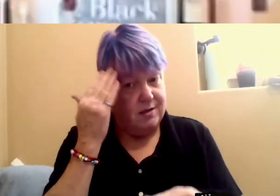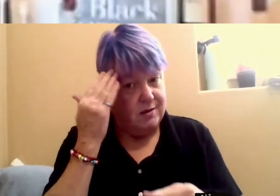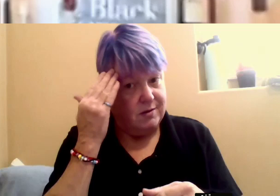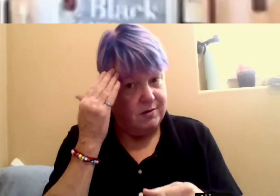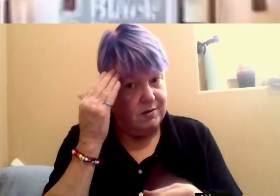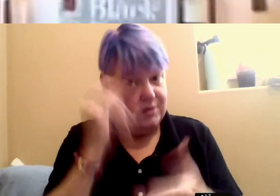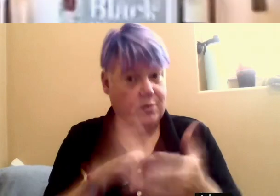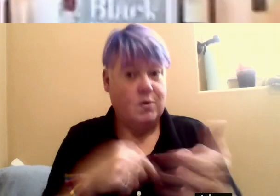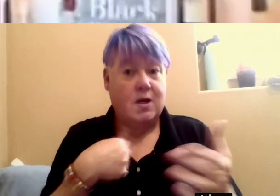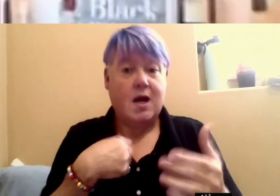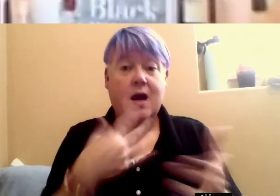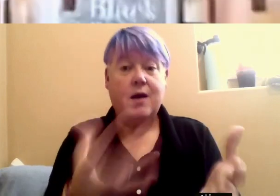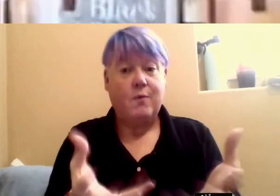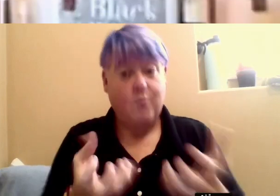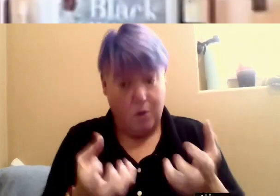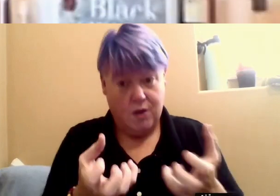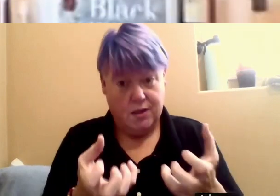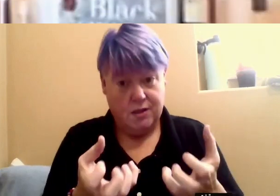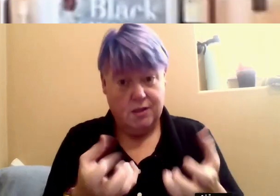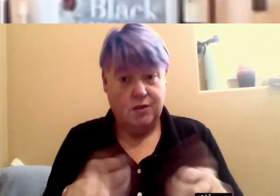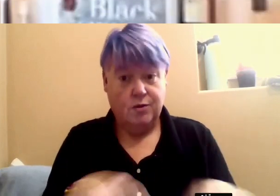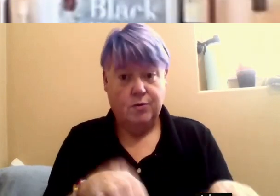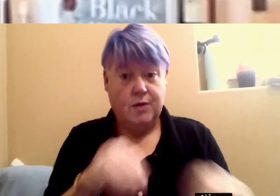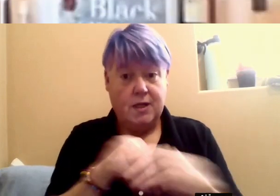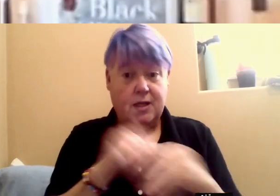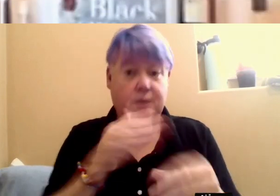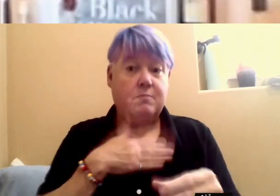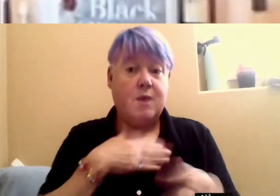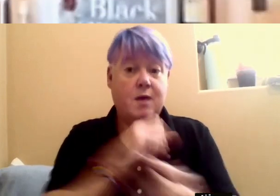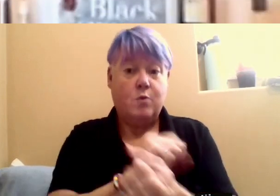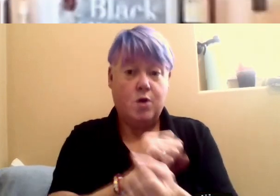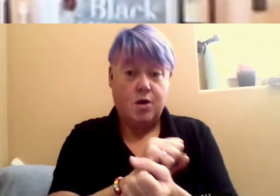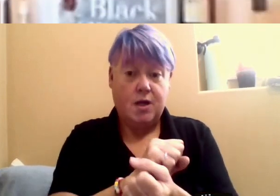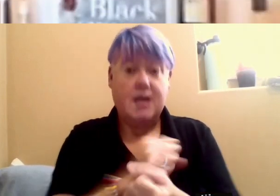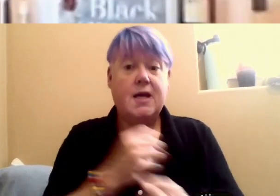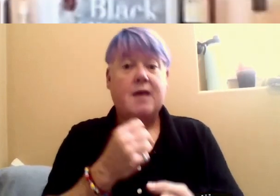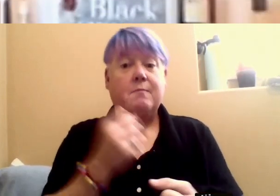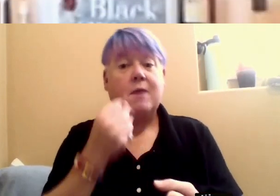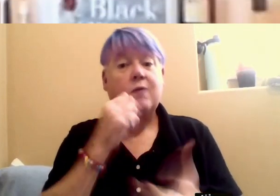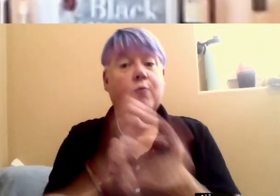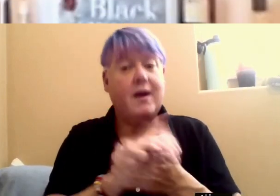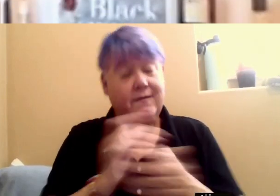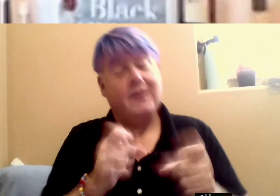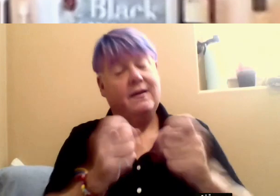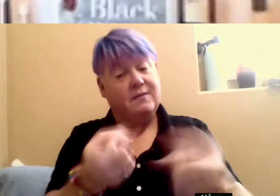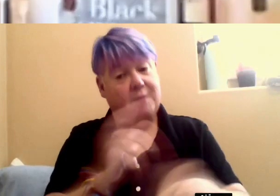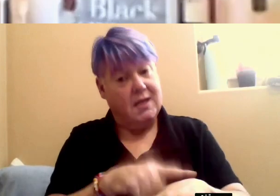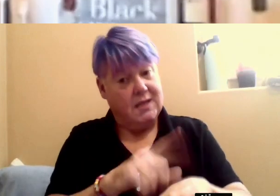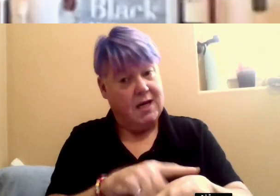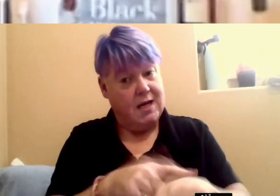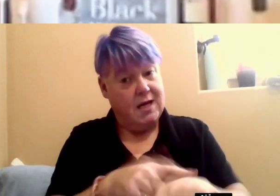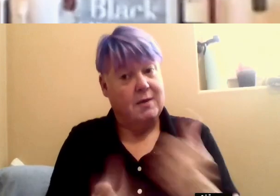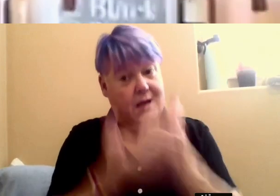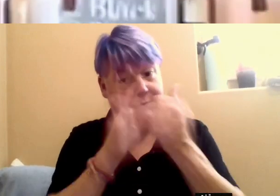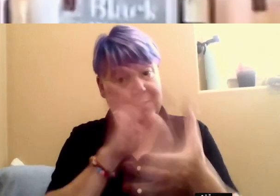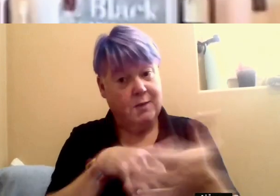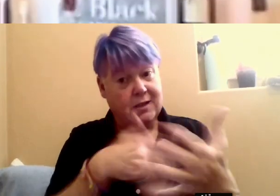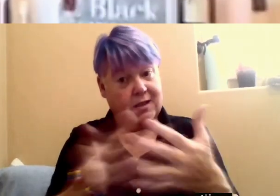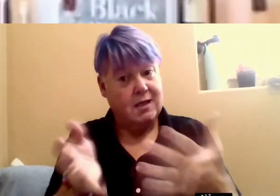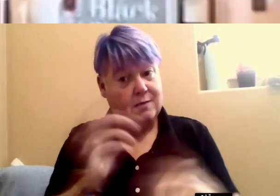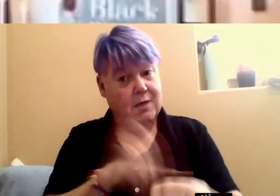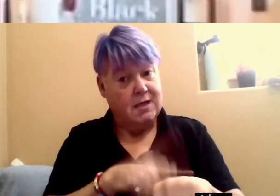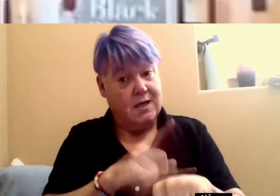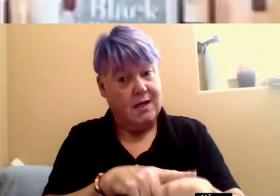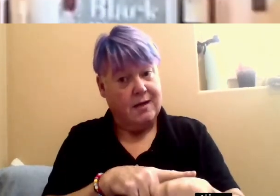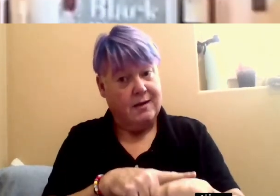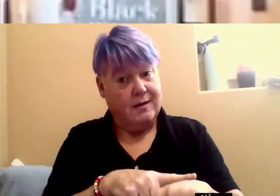want to accomplish in my work, and she gives me the time to be able to do it, and helps me to schedule my time. So I'm